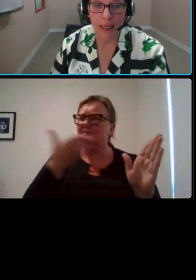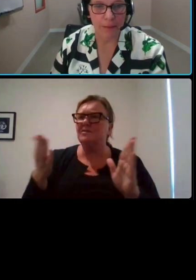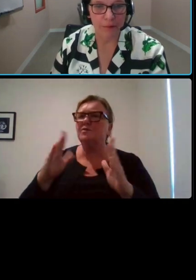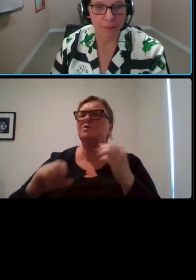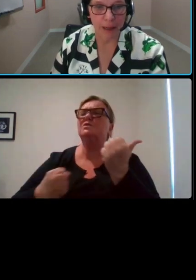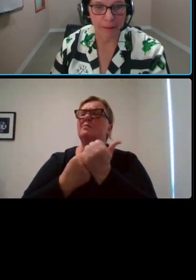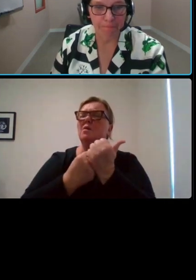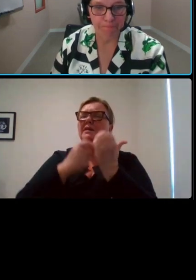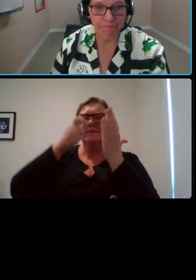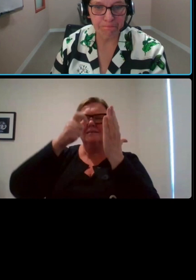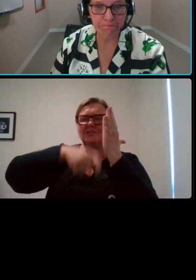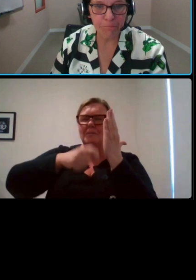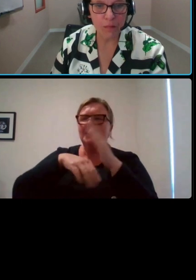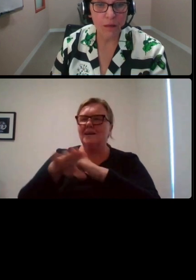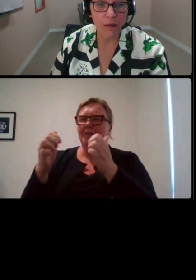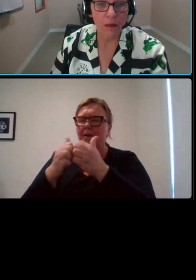Quality Care chapter of the paper.